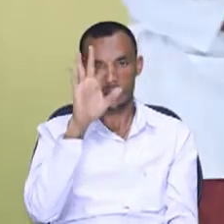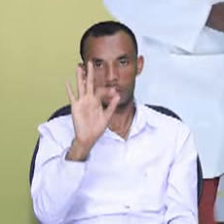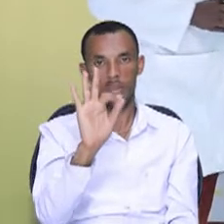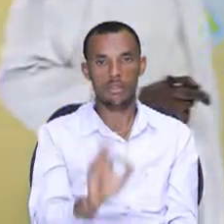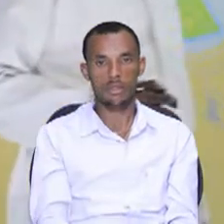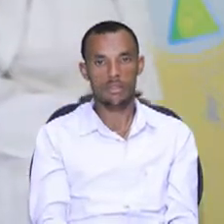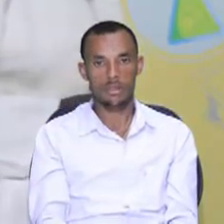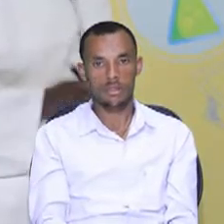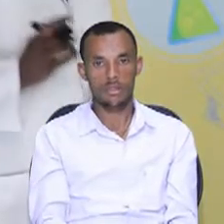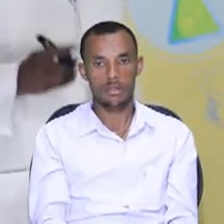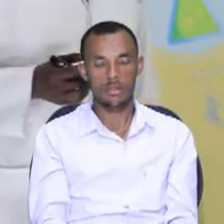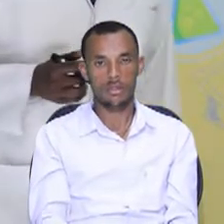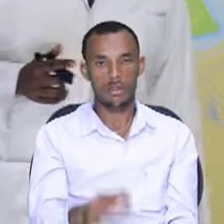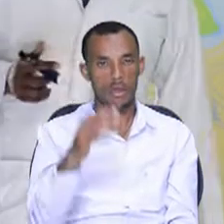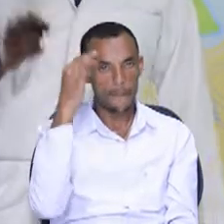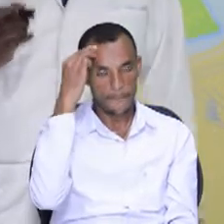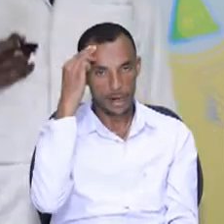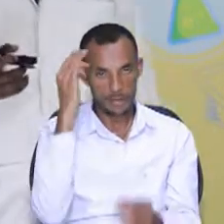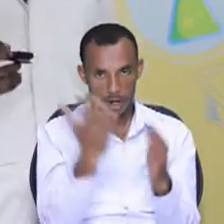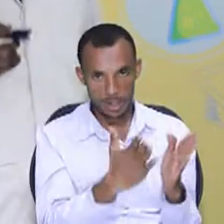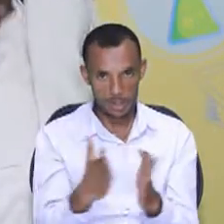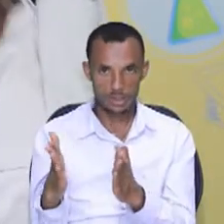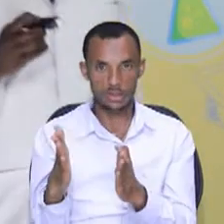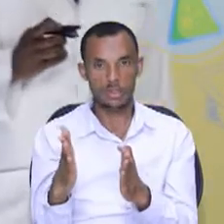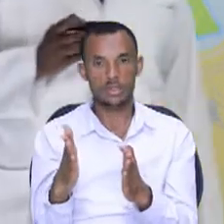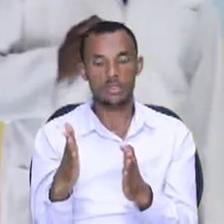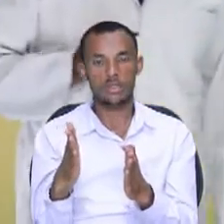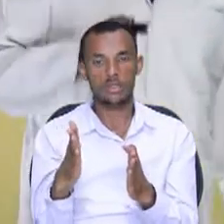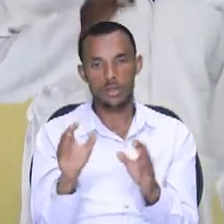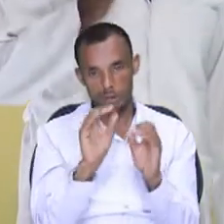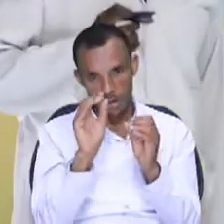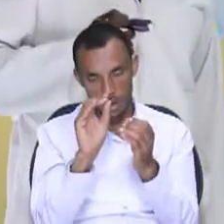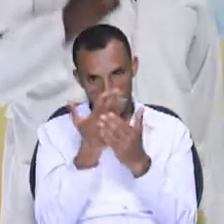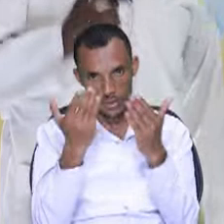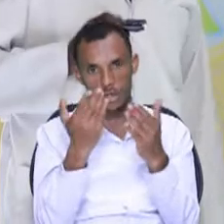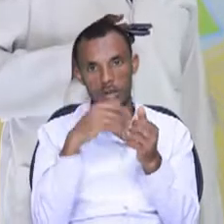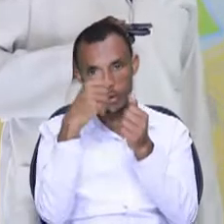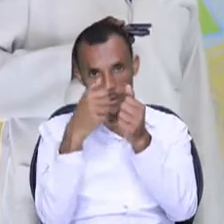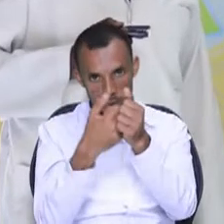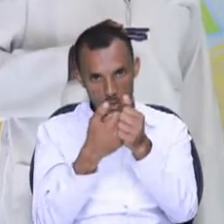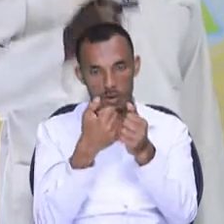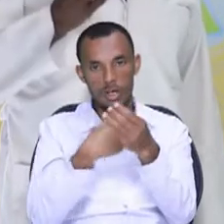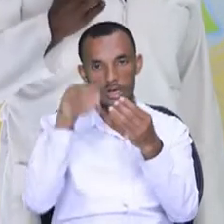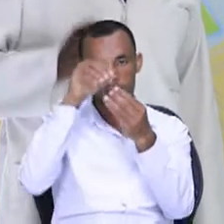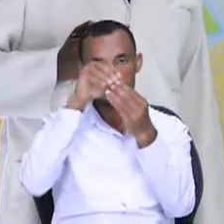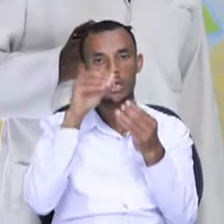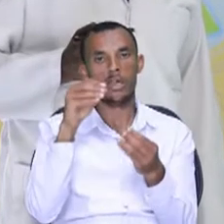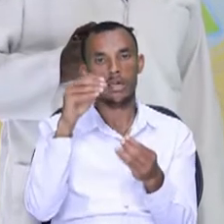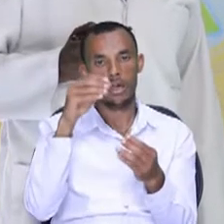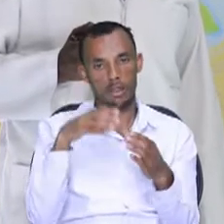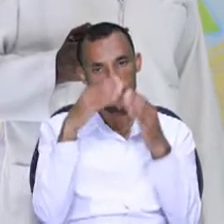1869, Mendeleev arranged the known elements in order to increasing atomic